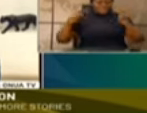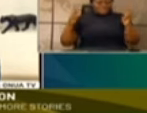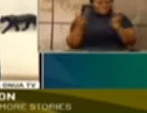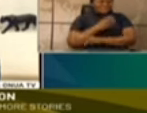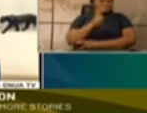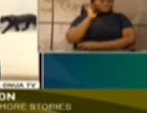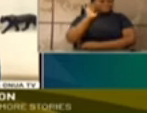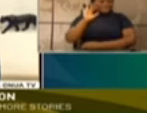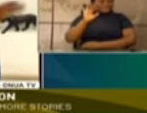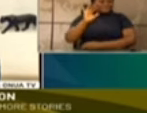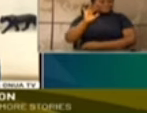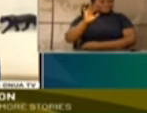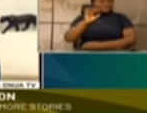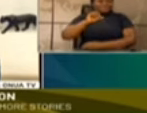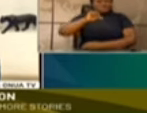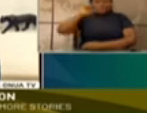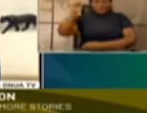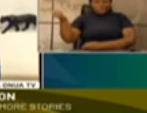Switzerland aquino times 7.